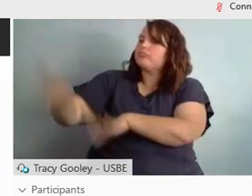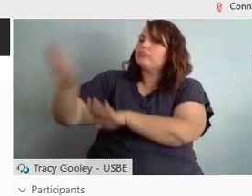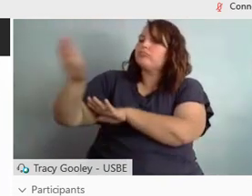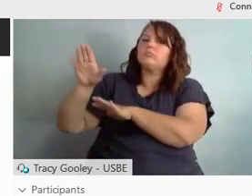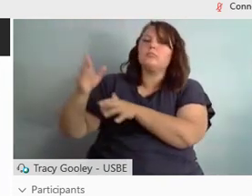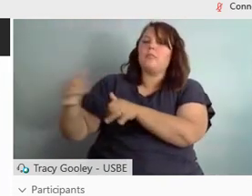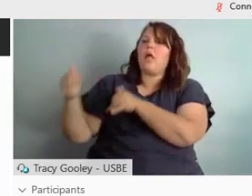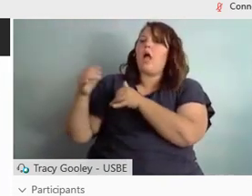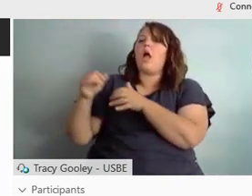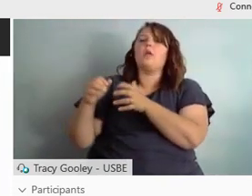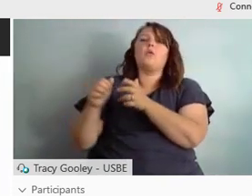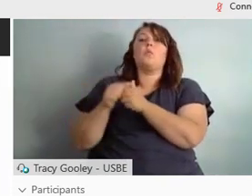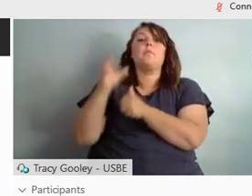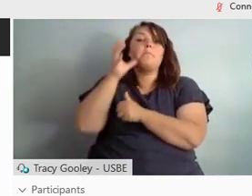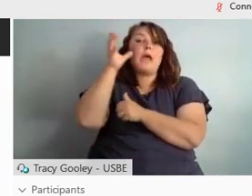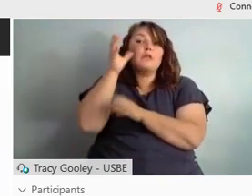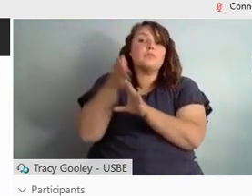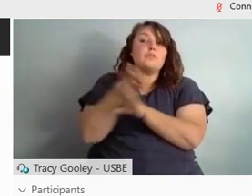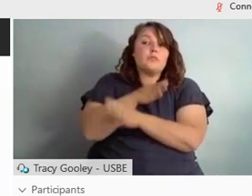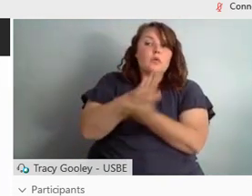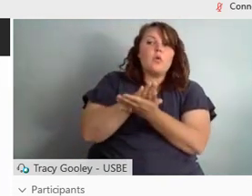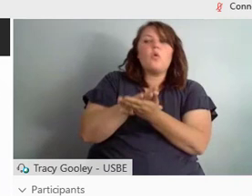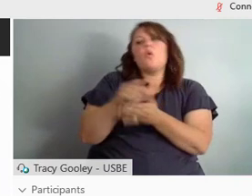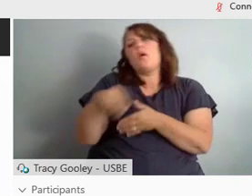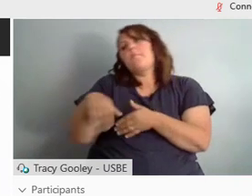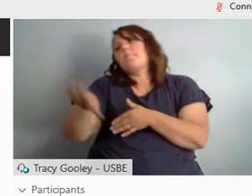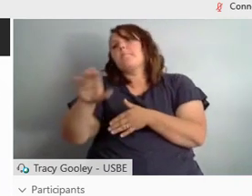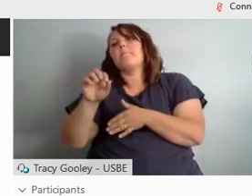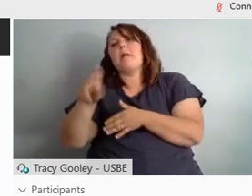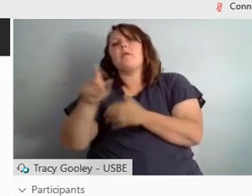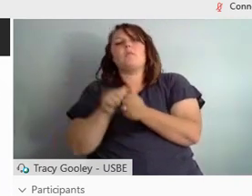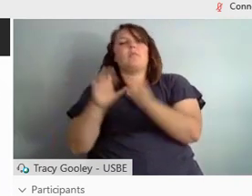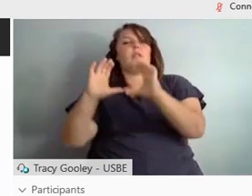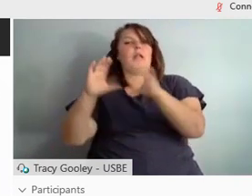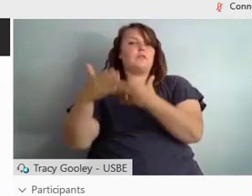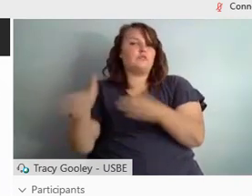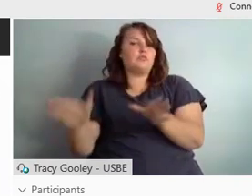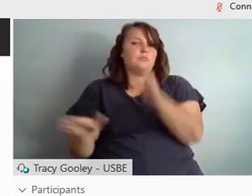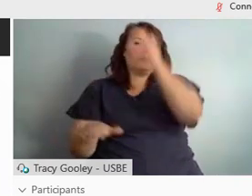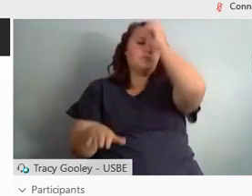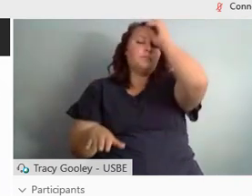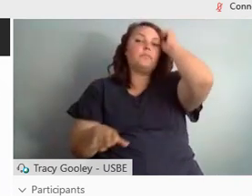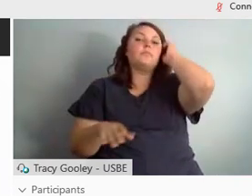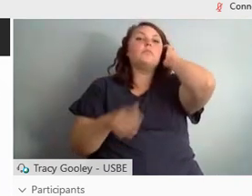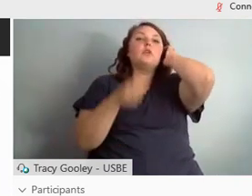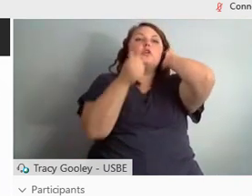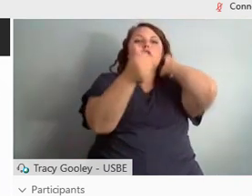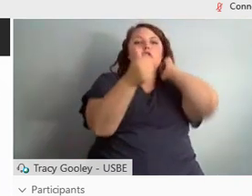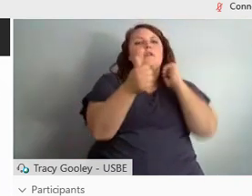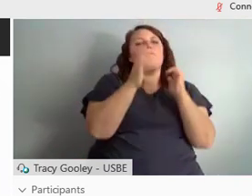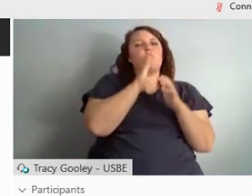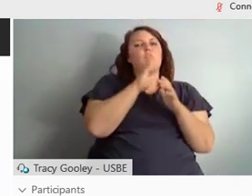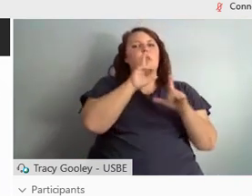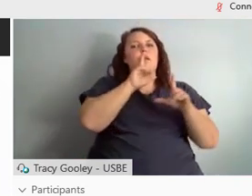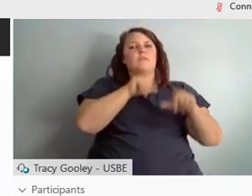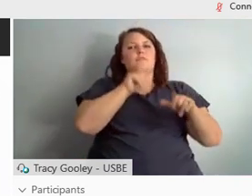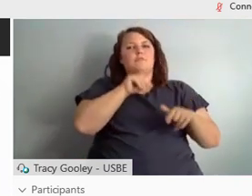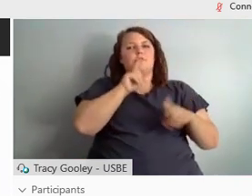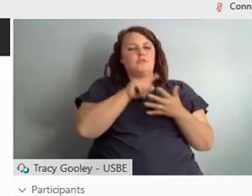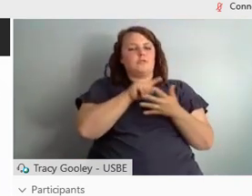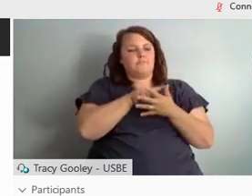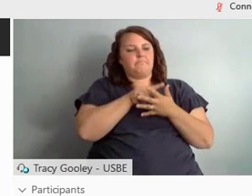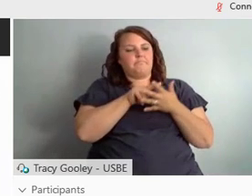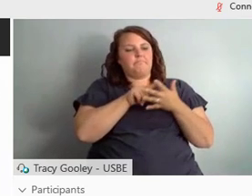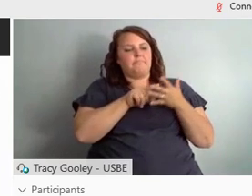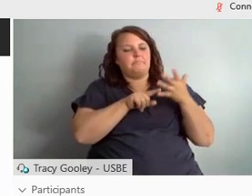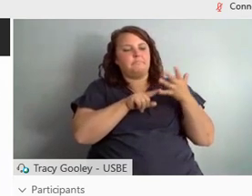their way, whether it's with their parents if you're doing it before school or back with the class. And then you're going to answer these 7